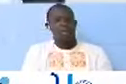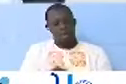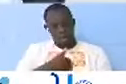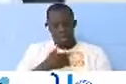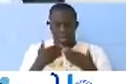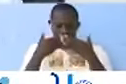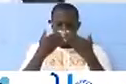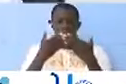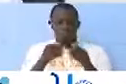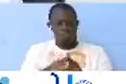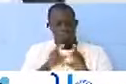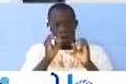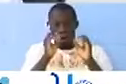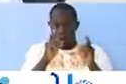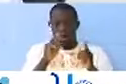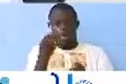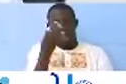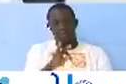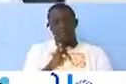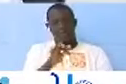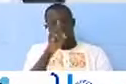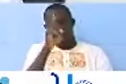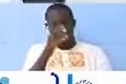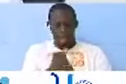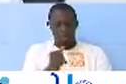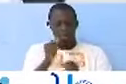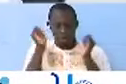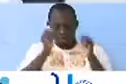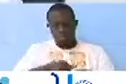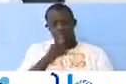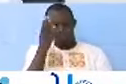I said to him, well, okay, by the grace of Allah, we will know.